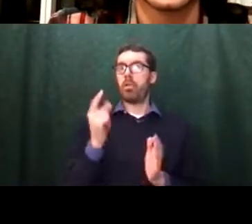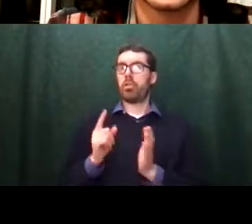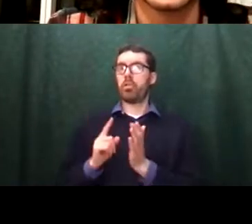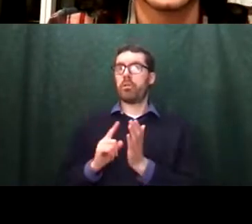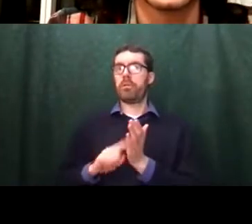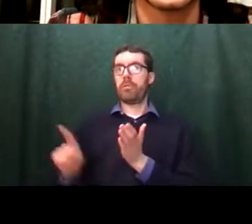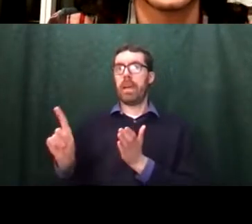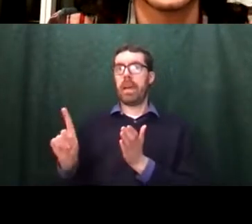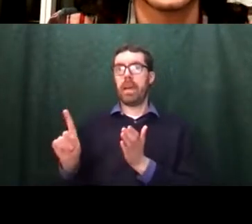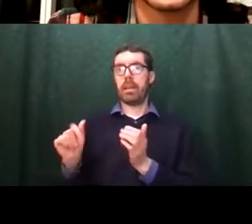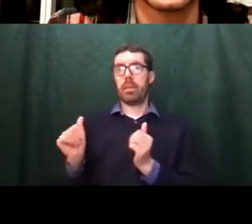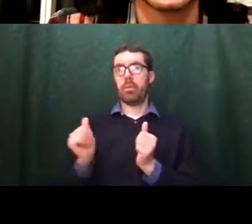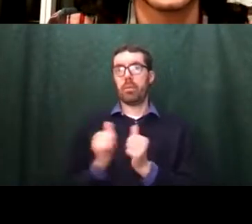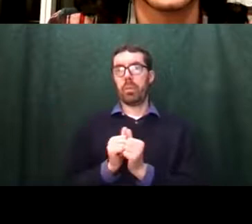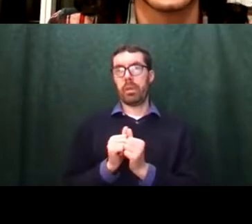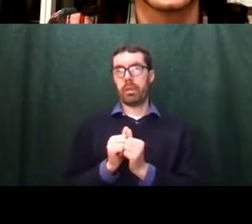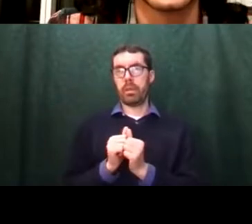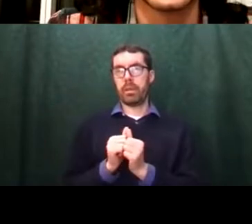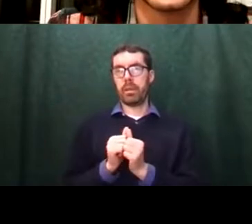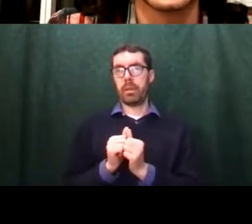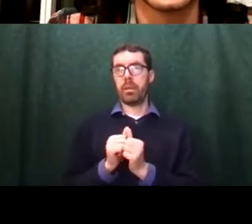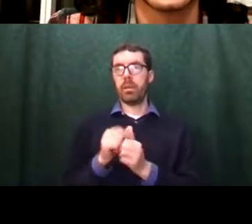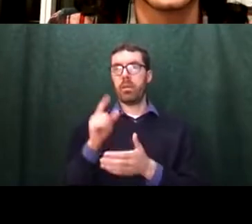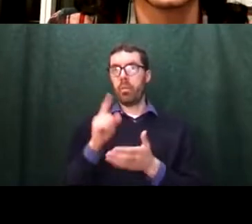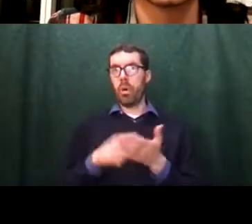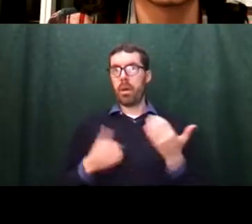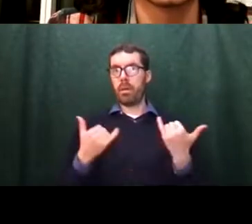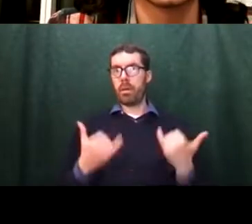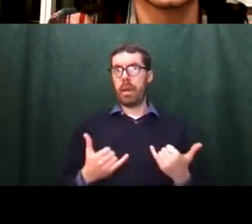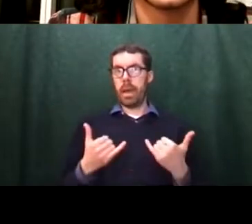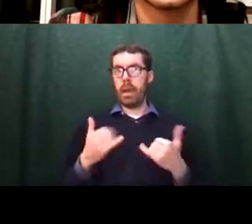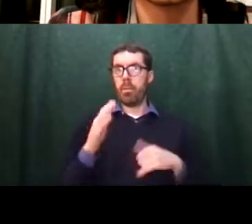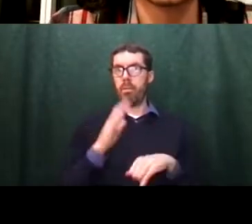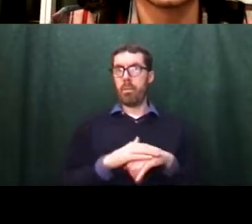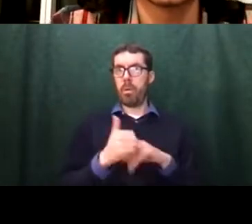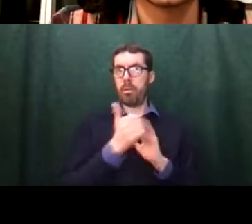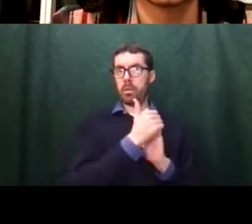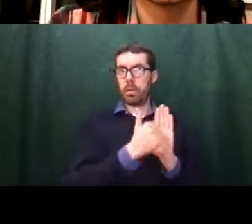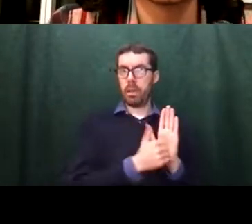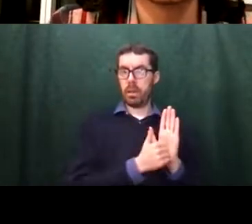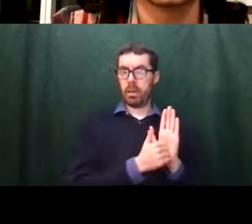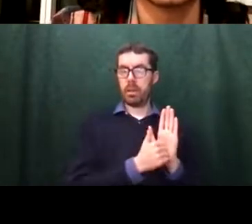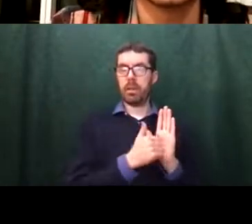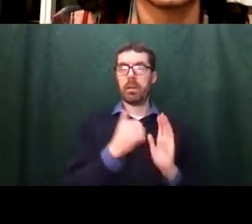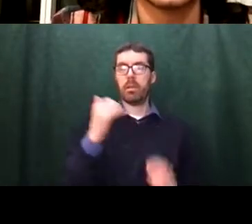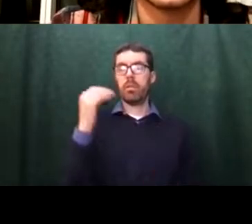our, what is on our plate right now in relationship, because